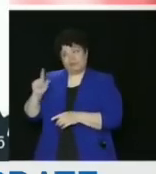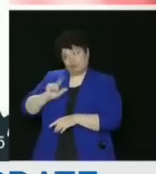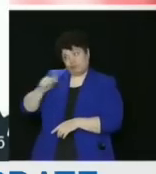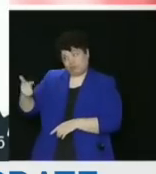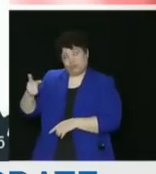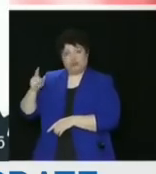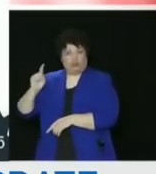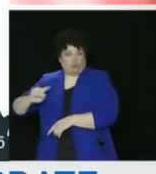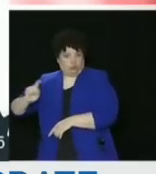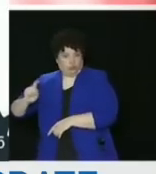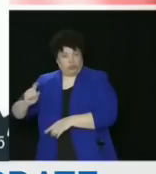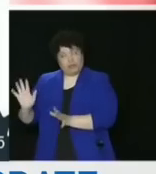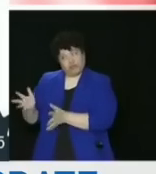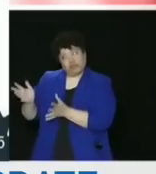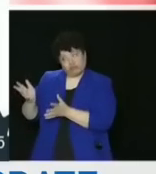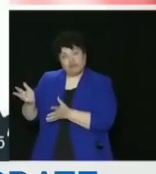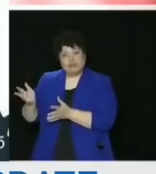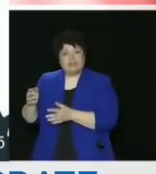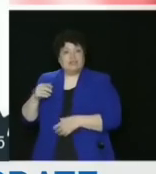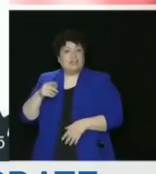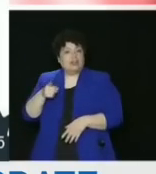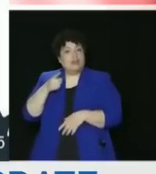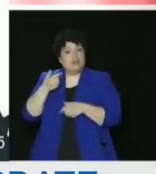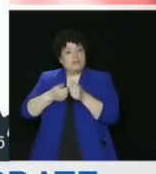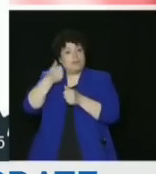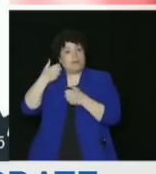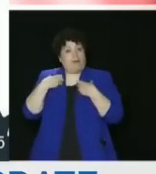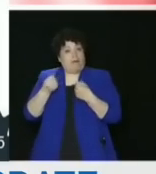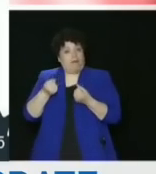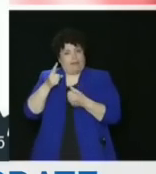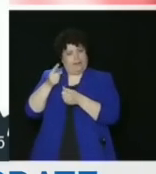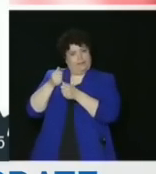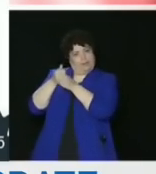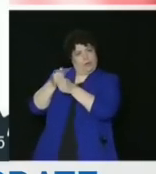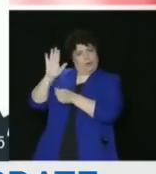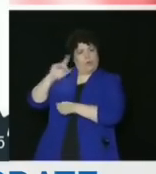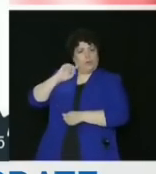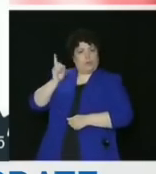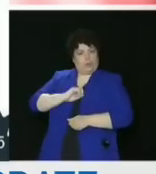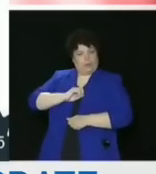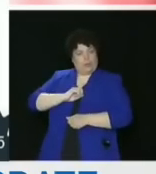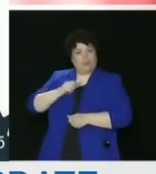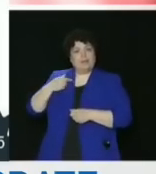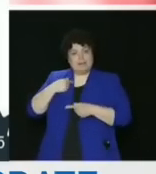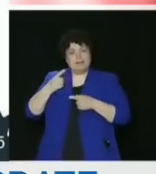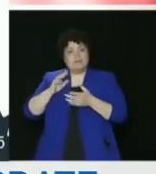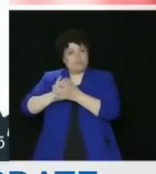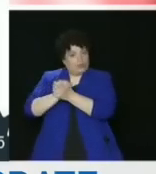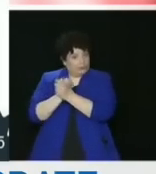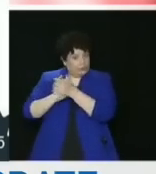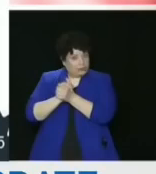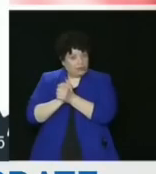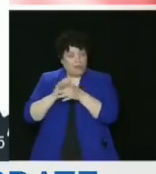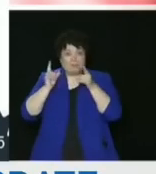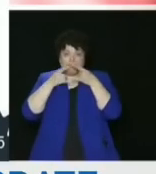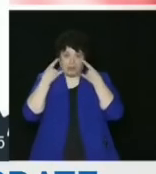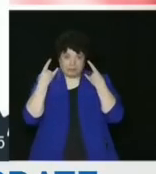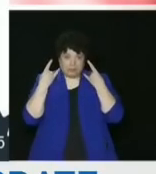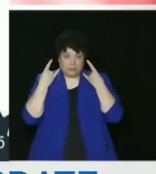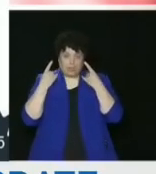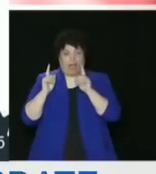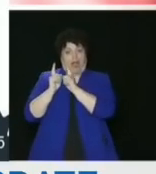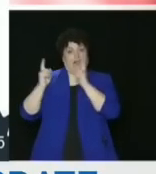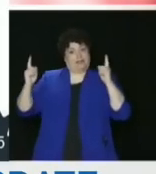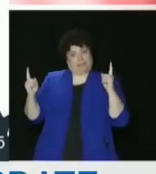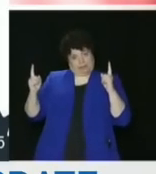is their turn, following public health advice, and keeping up with wash, mask,